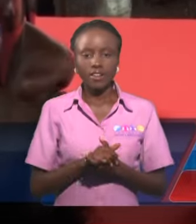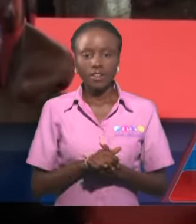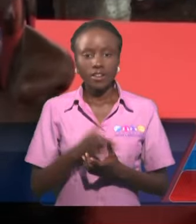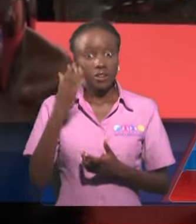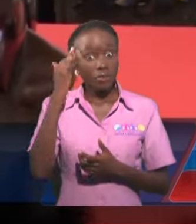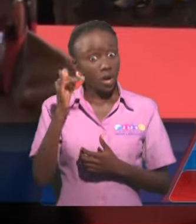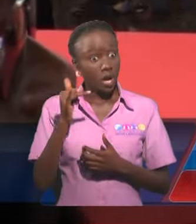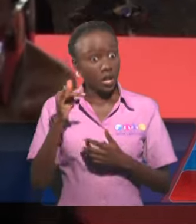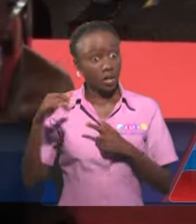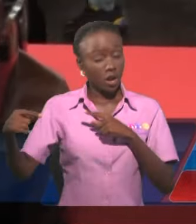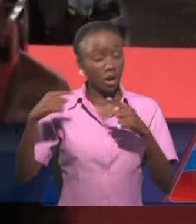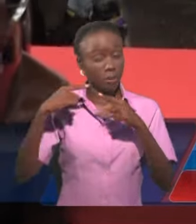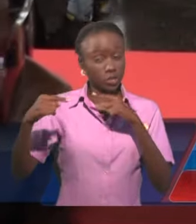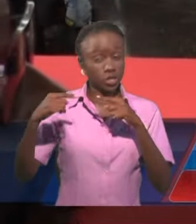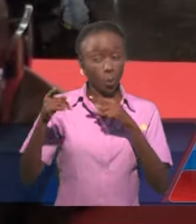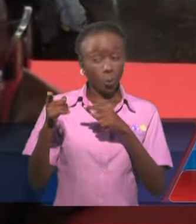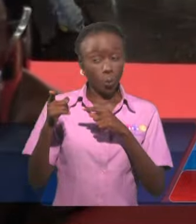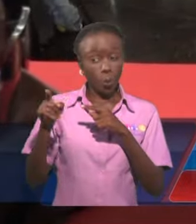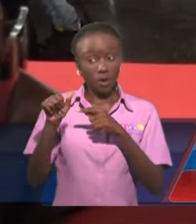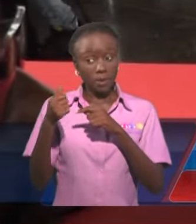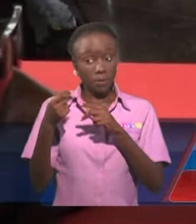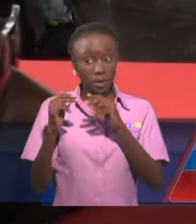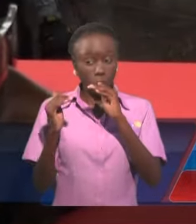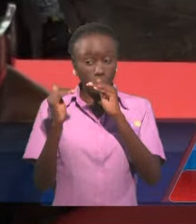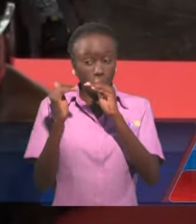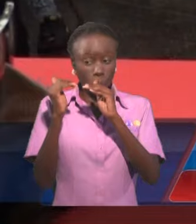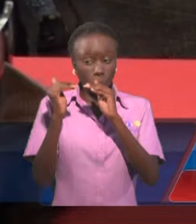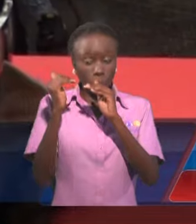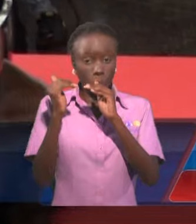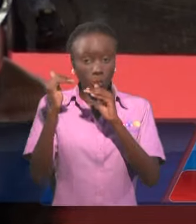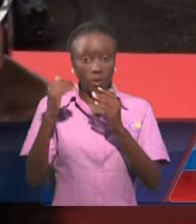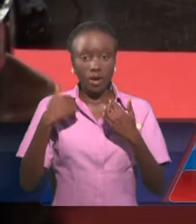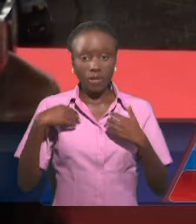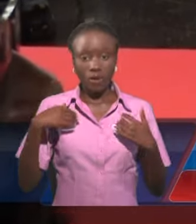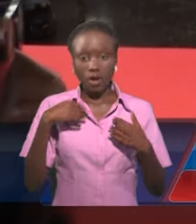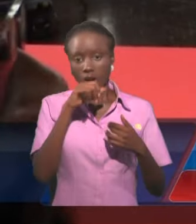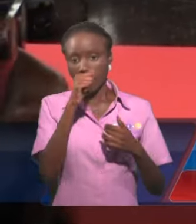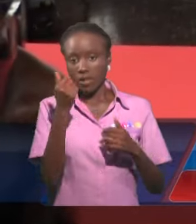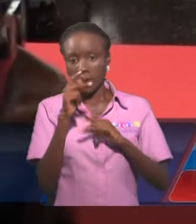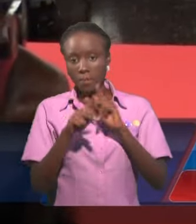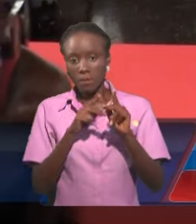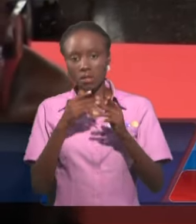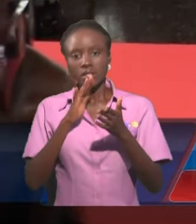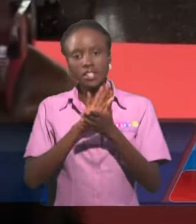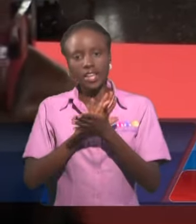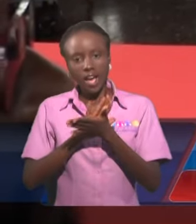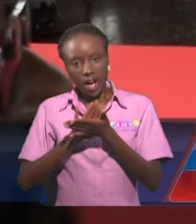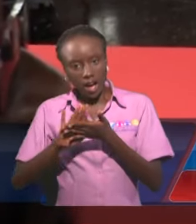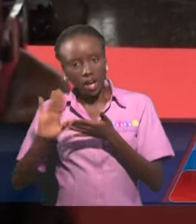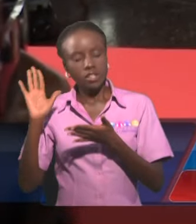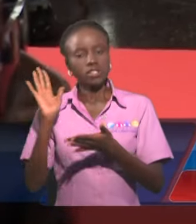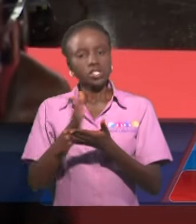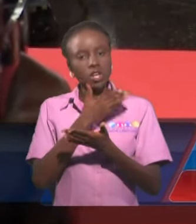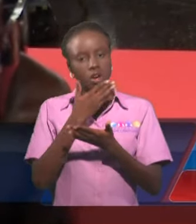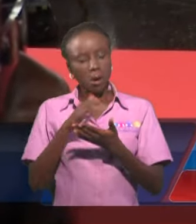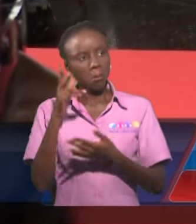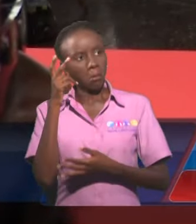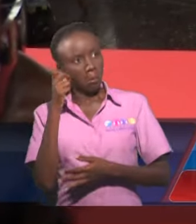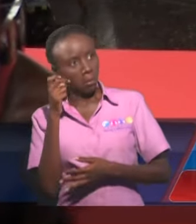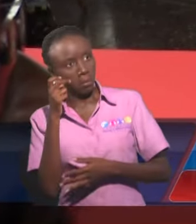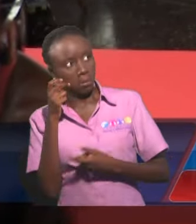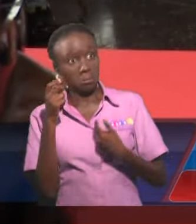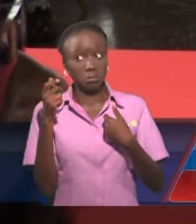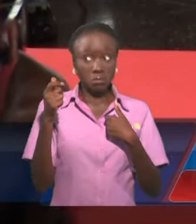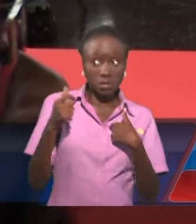very stiff. Well, basically, plenty of other people had very nice songs, so